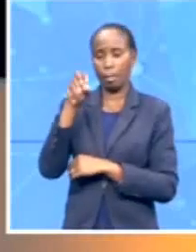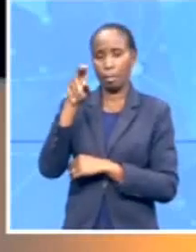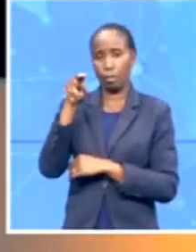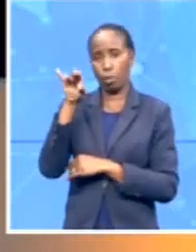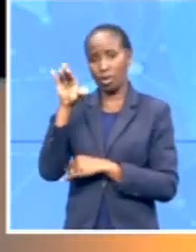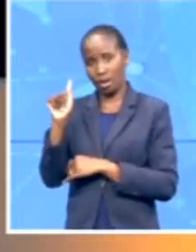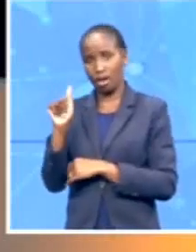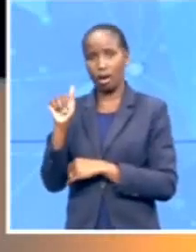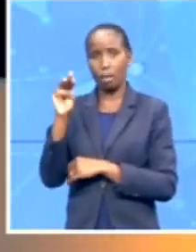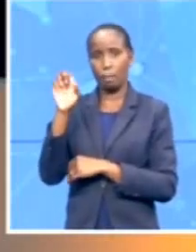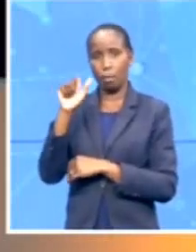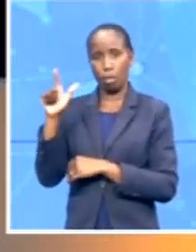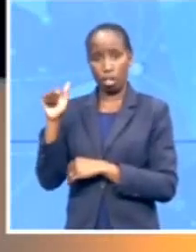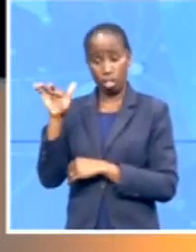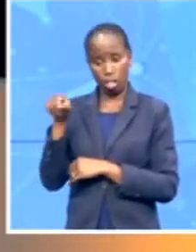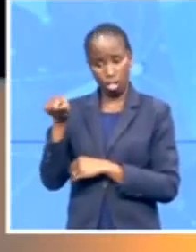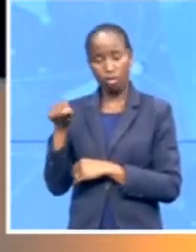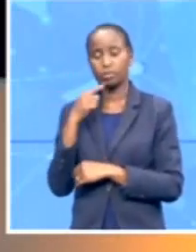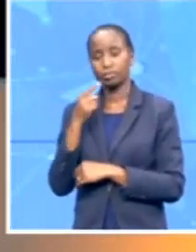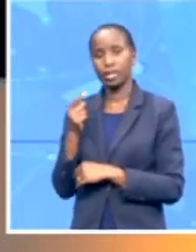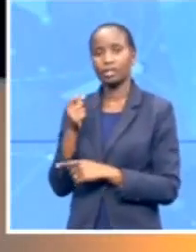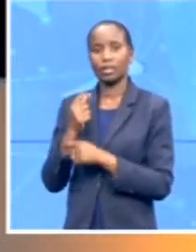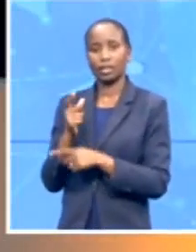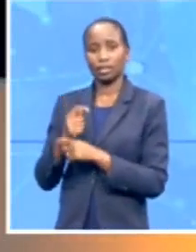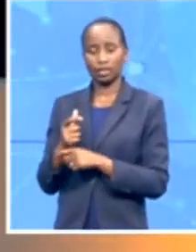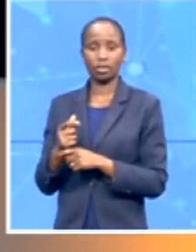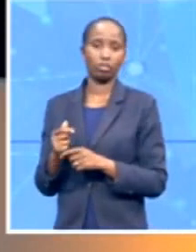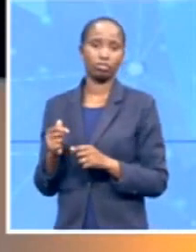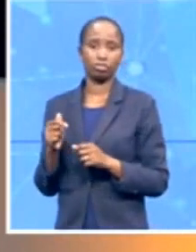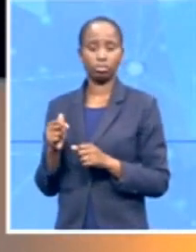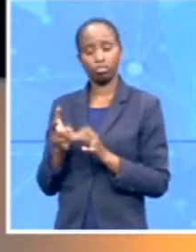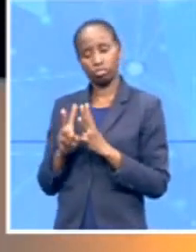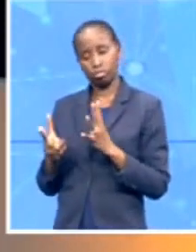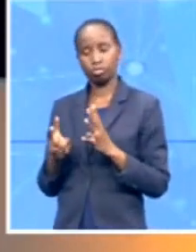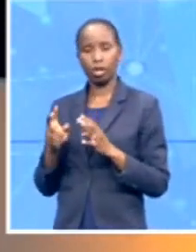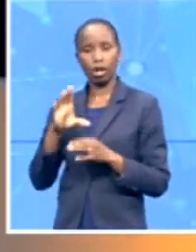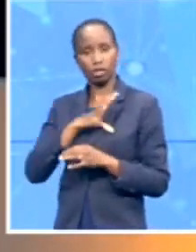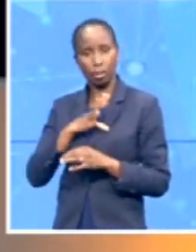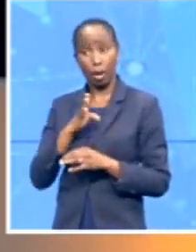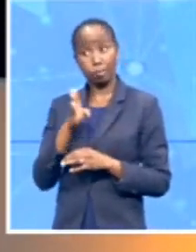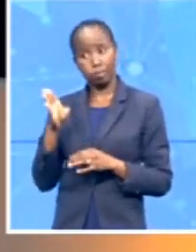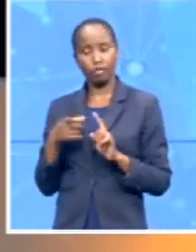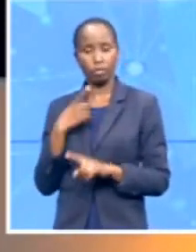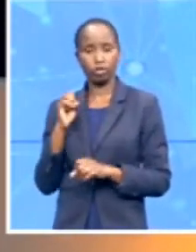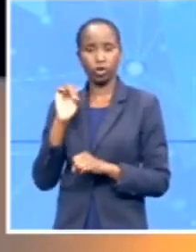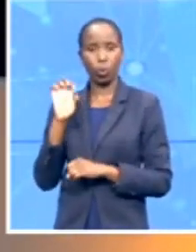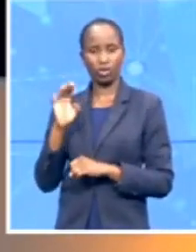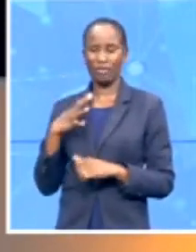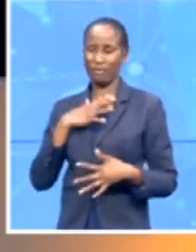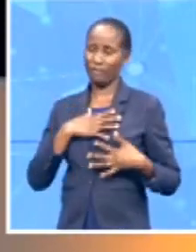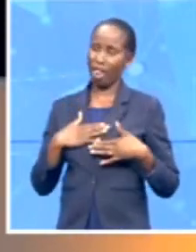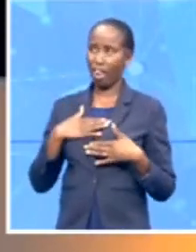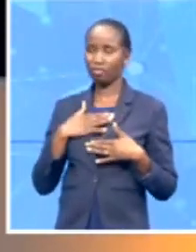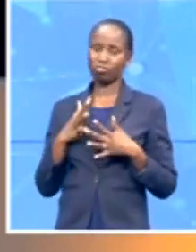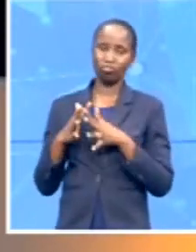Taxi commuters at Bara Taxi rank in Soweto had mixed emotions. Some say they did not bother to go vote